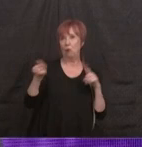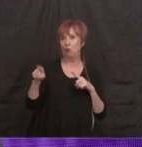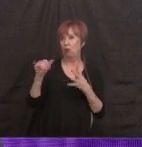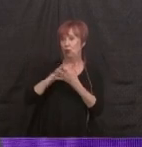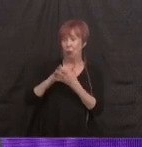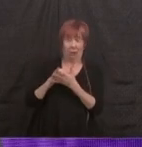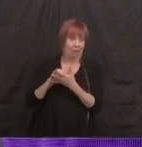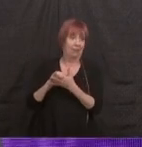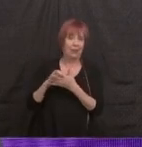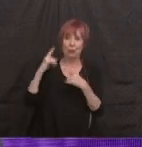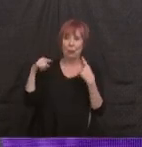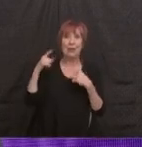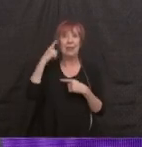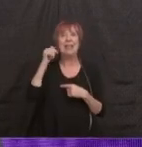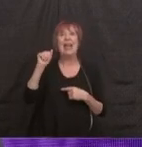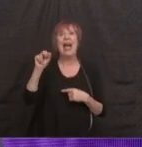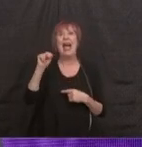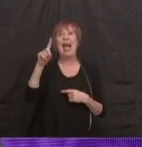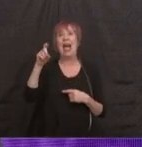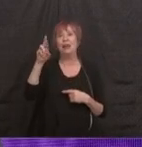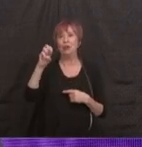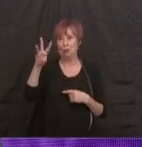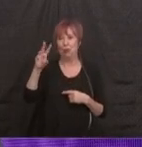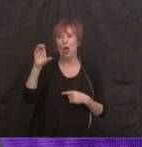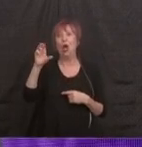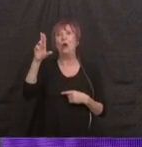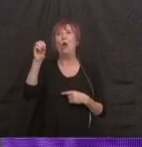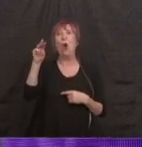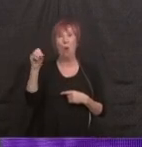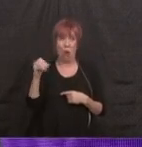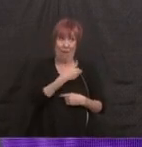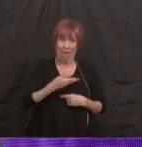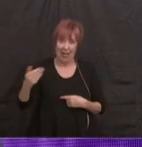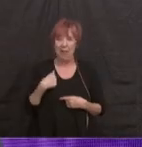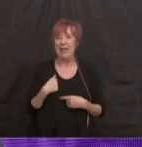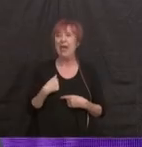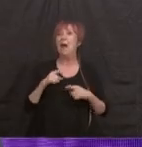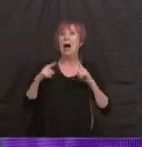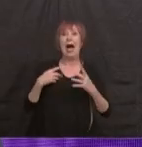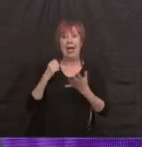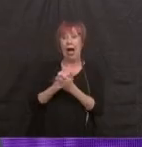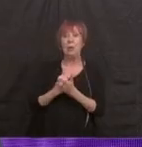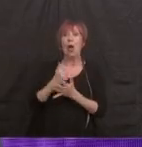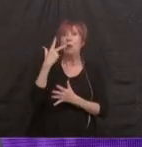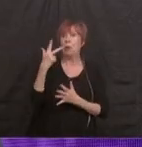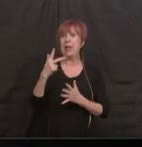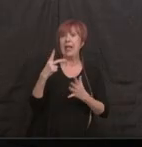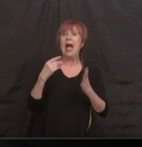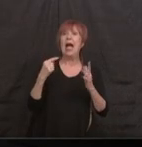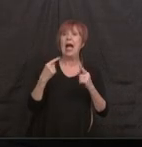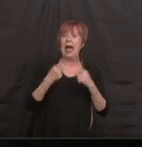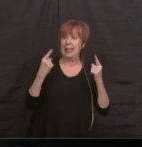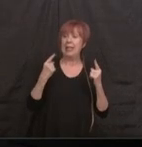crazily enough, at the behest of Andrew Cuomo, got 3 anti-sexual harassment bills passed there